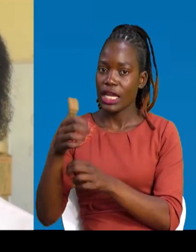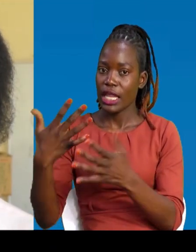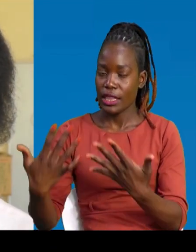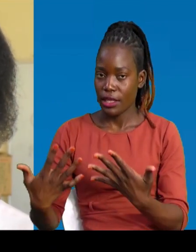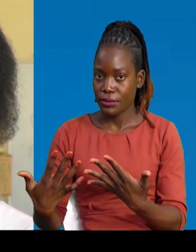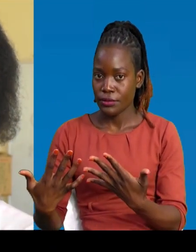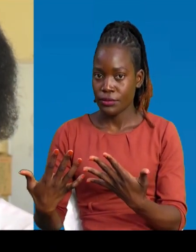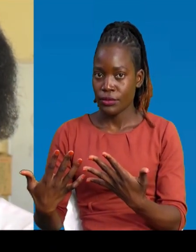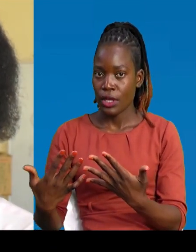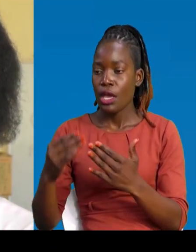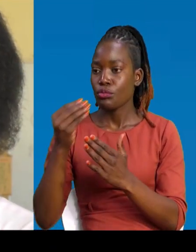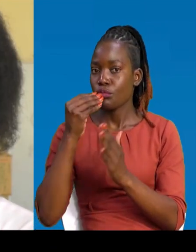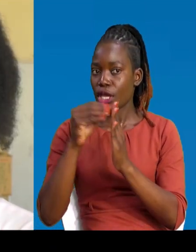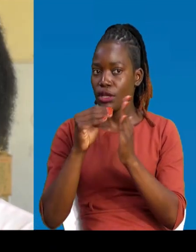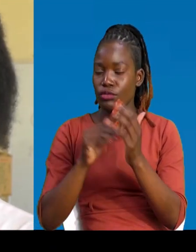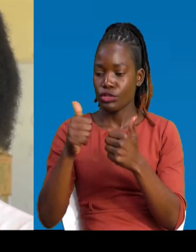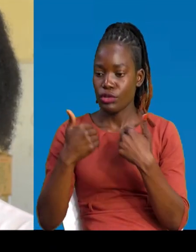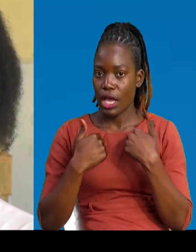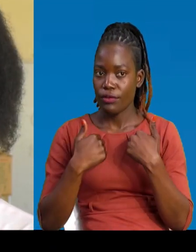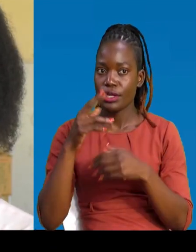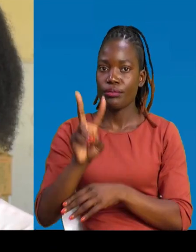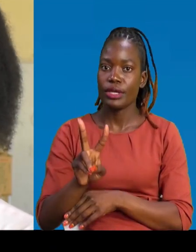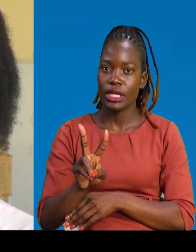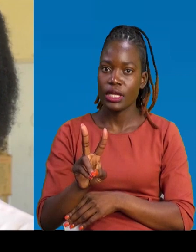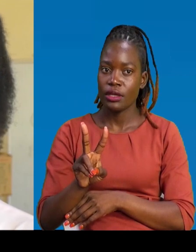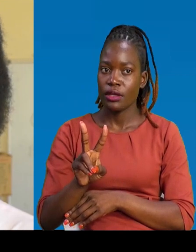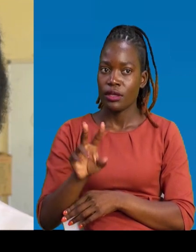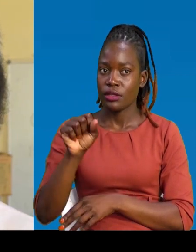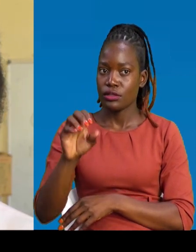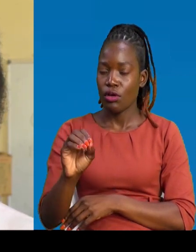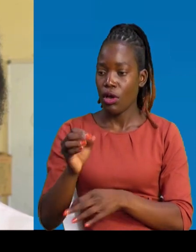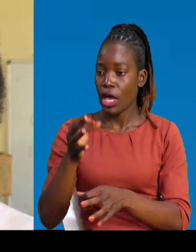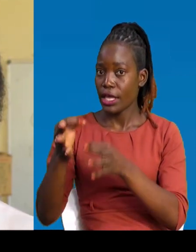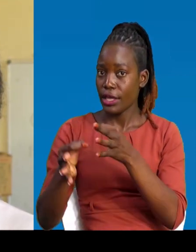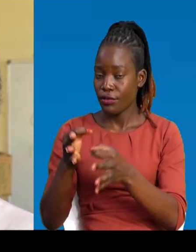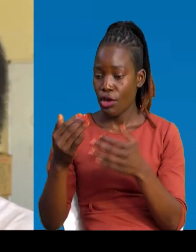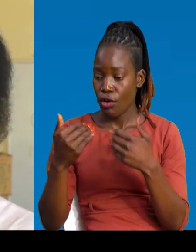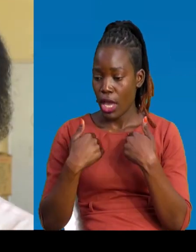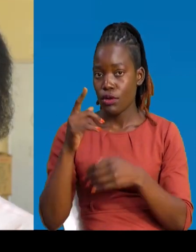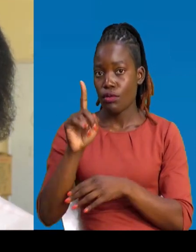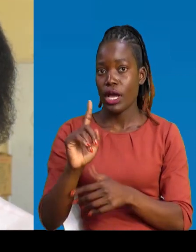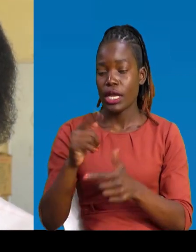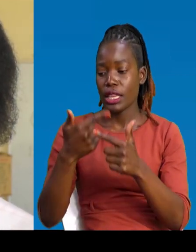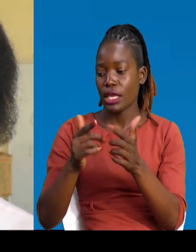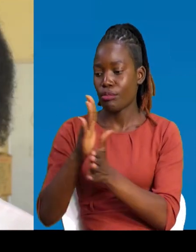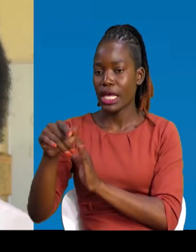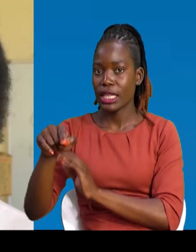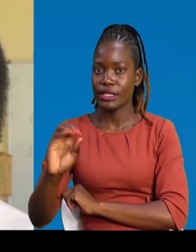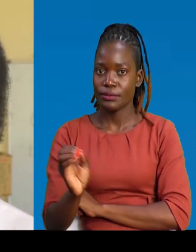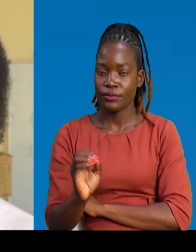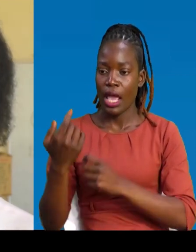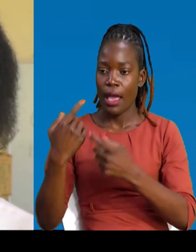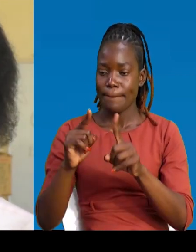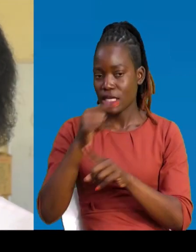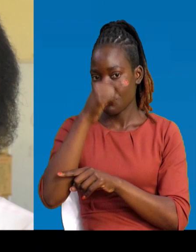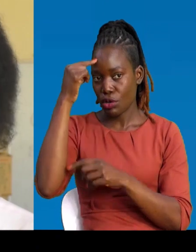menus tuko nazo ni mbili. Yeah, so okay. If kama ingekuwa moja, atunge set hivi. But since